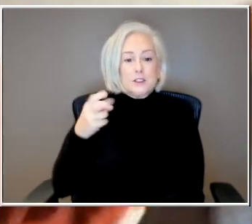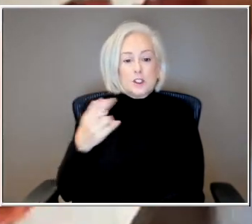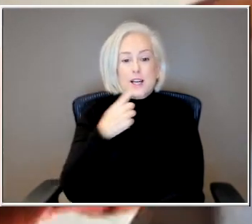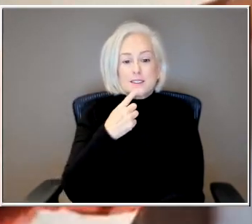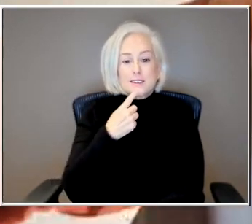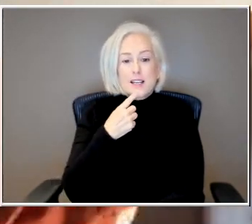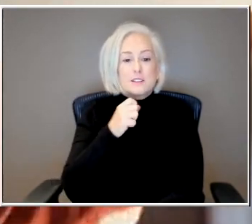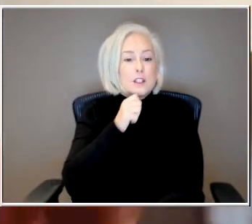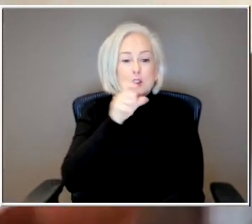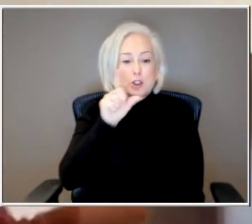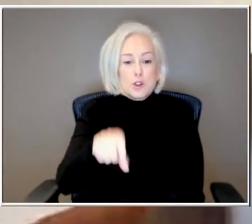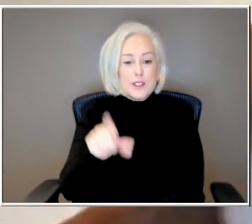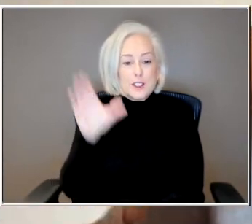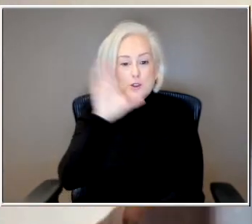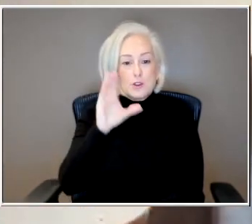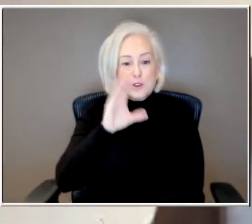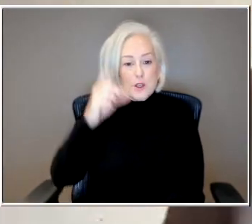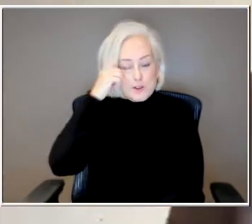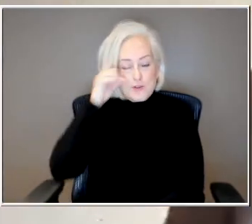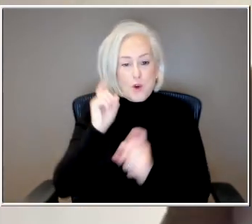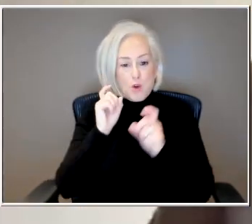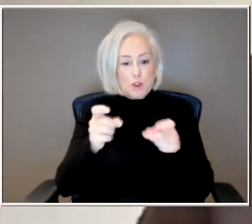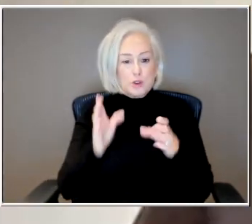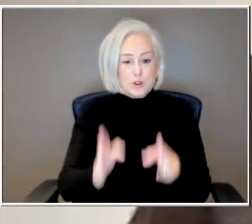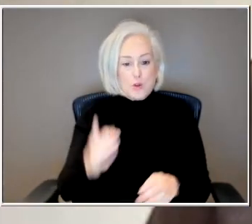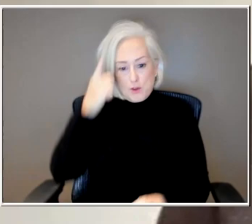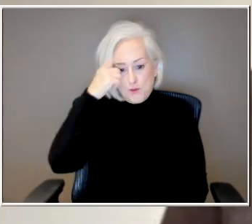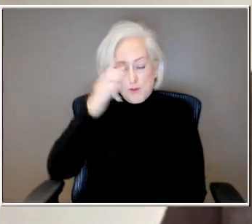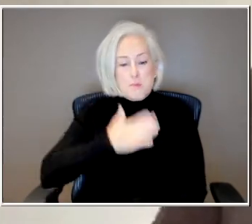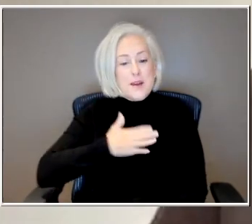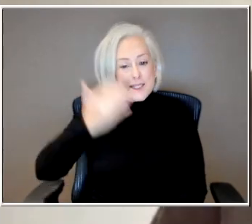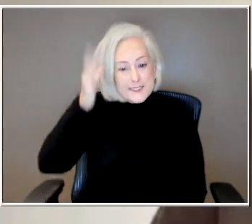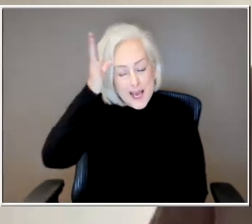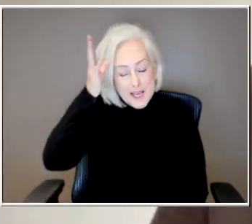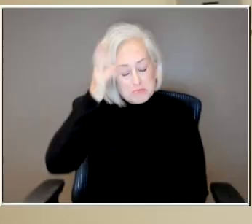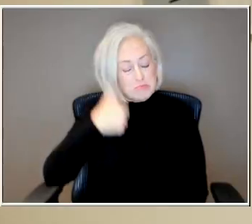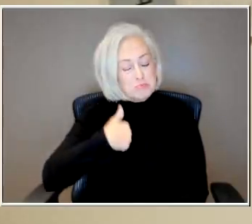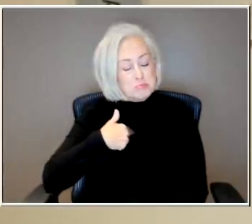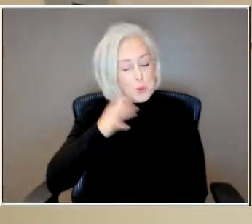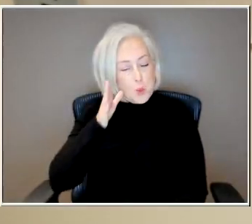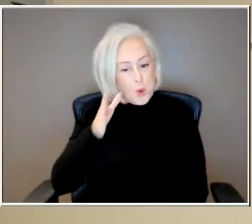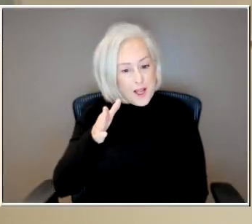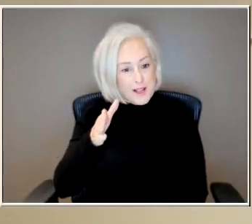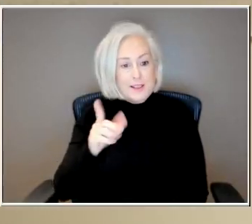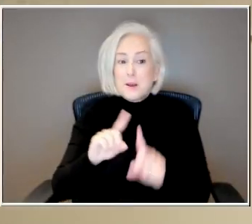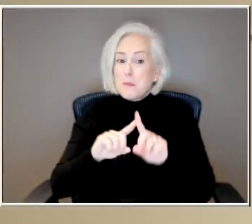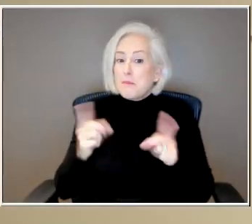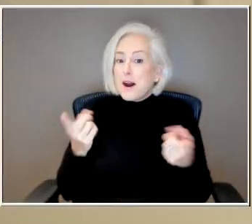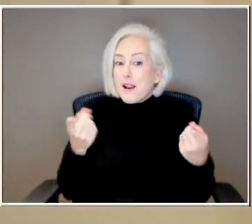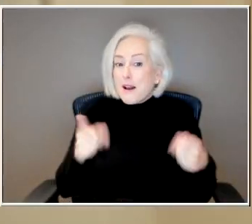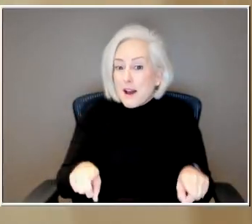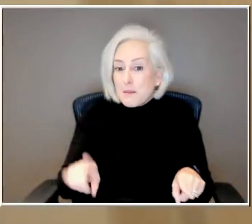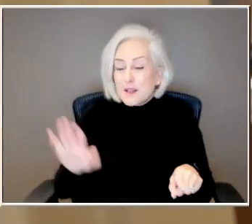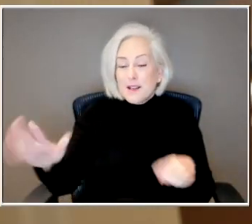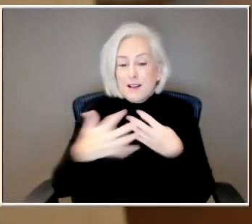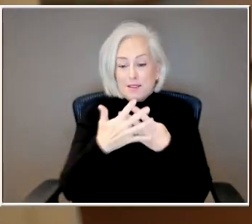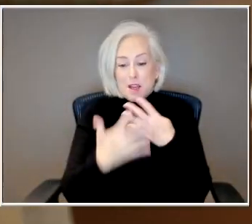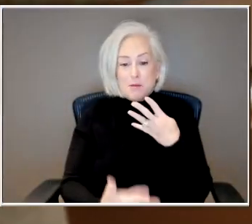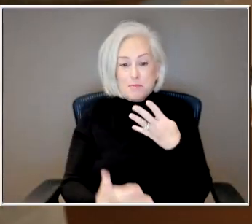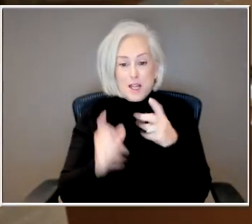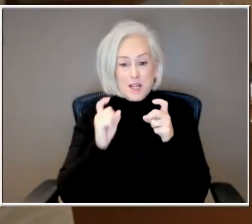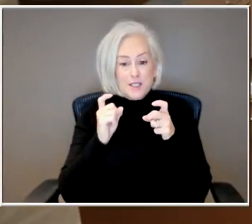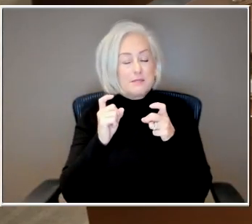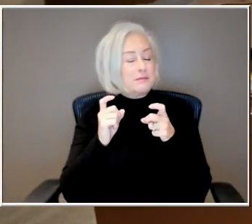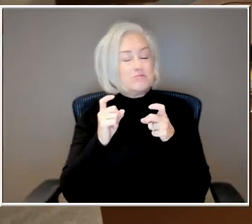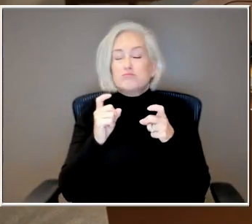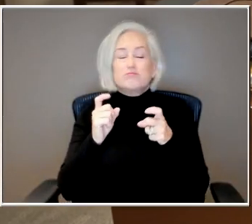a donor for my dad, because I'll be the donor." But their blood types didn't match. Jeff Reisinger, a complete stranger who saw